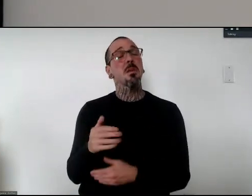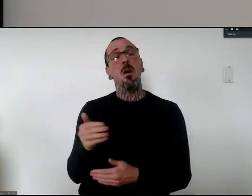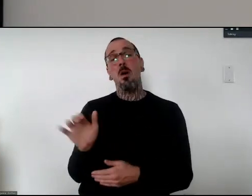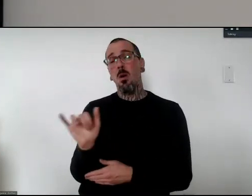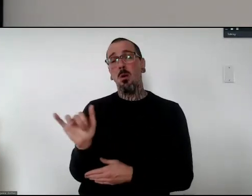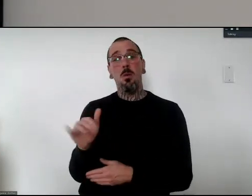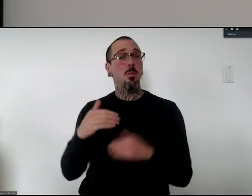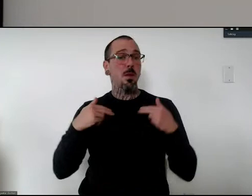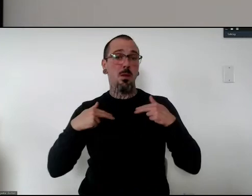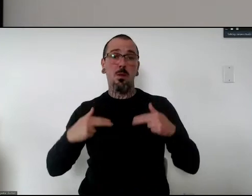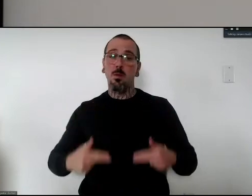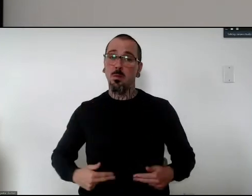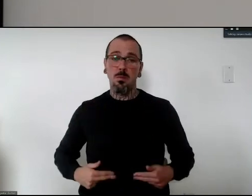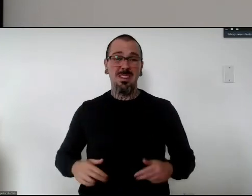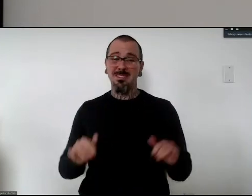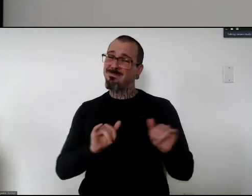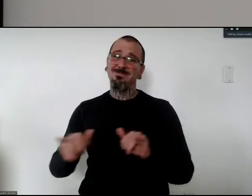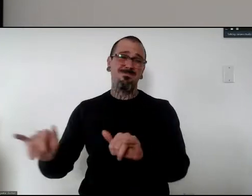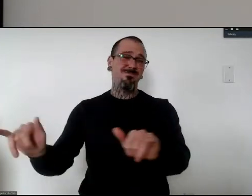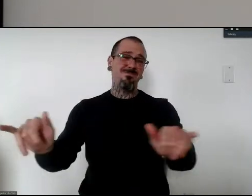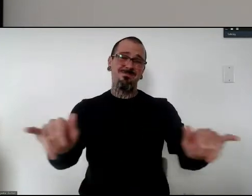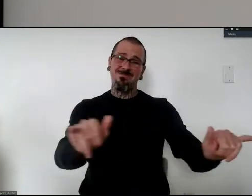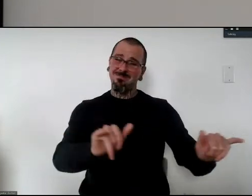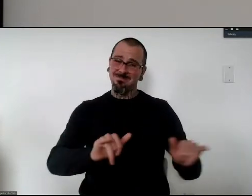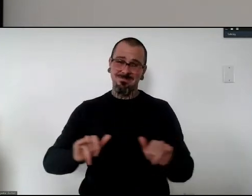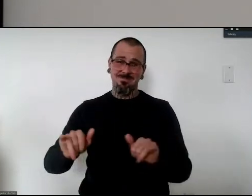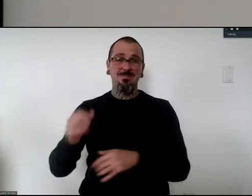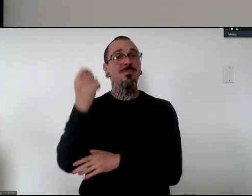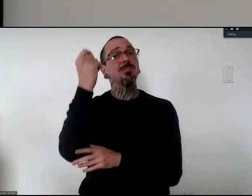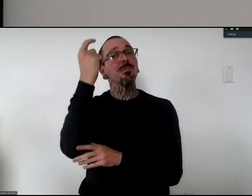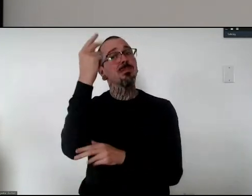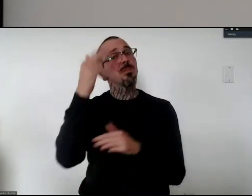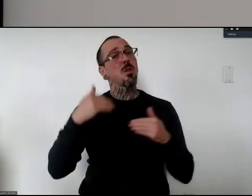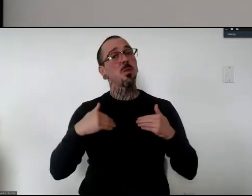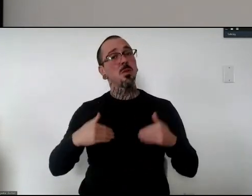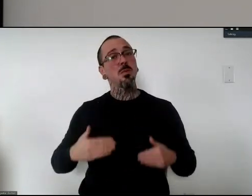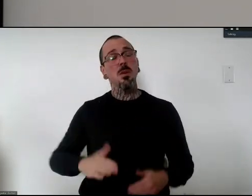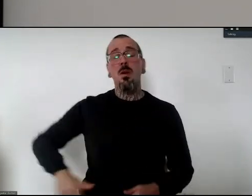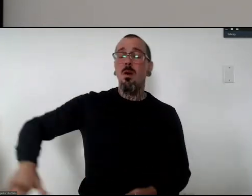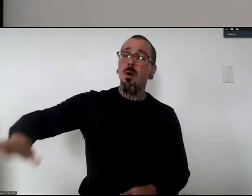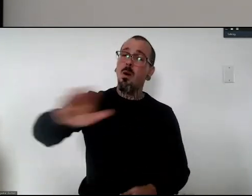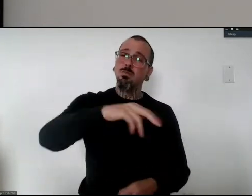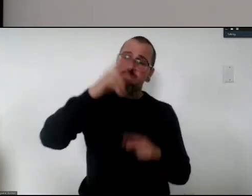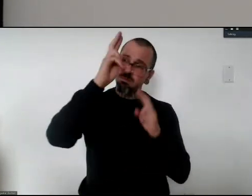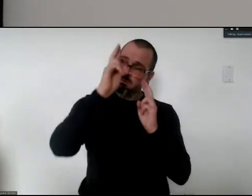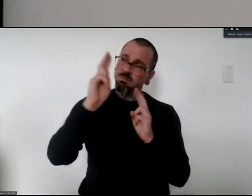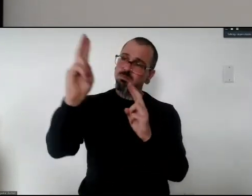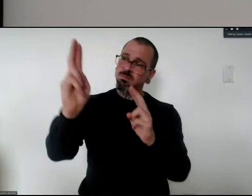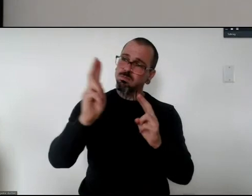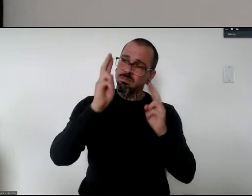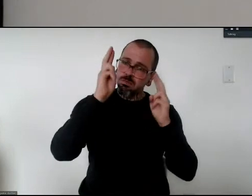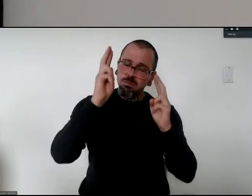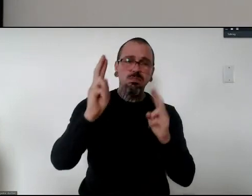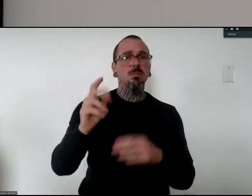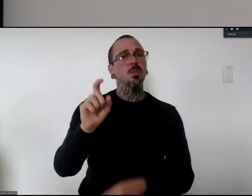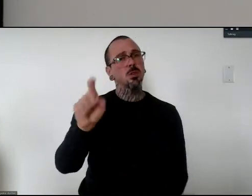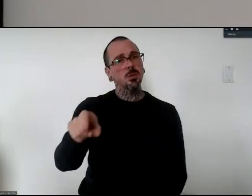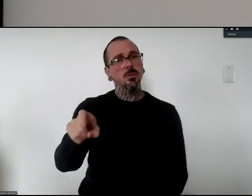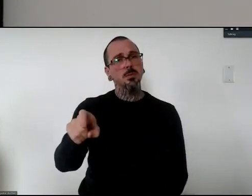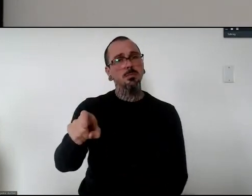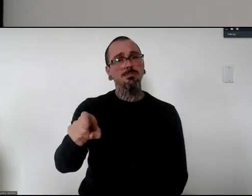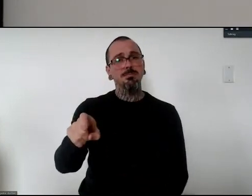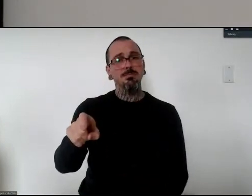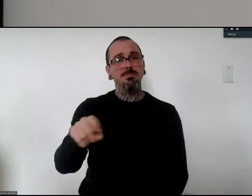you, and all humans deserve to be treated with the same respect, because regardless of gender or